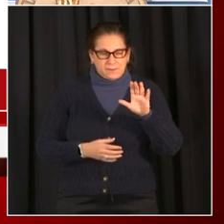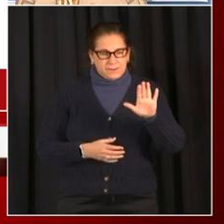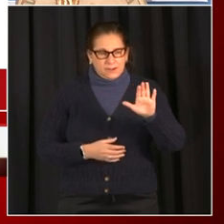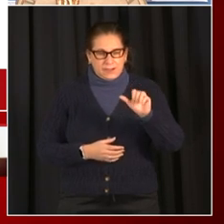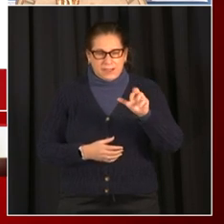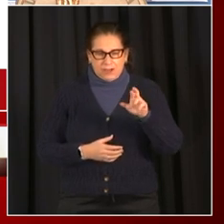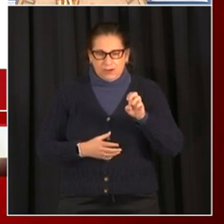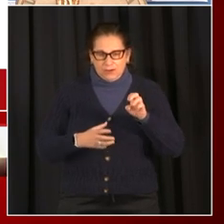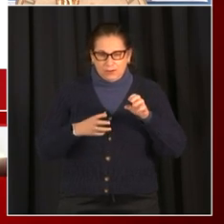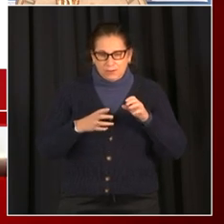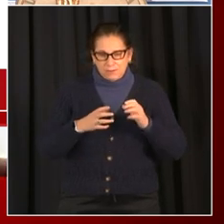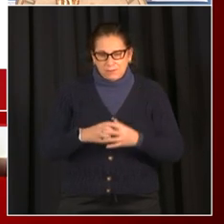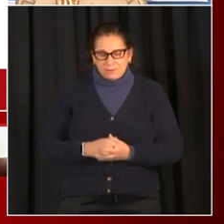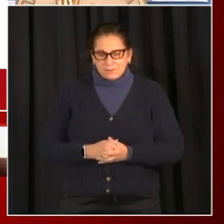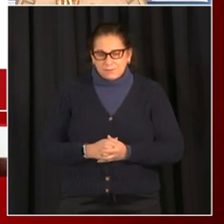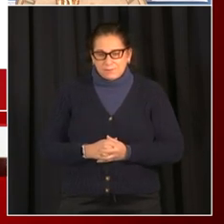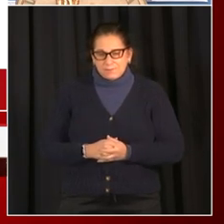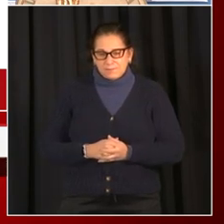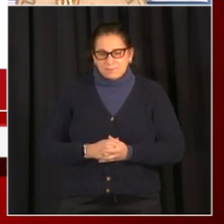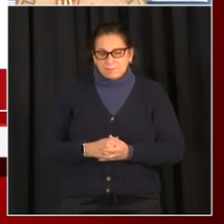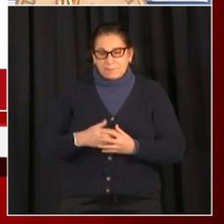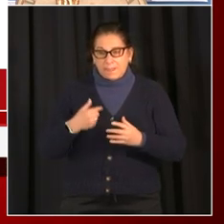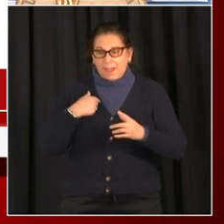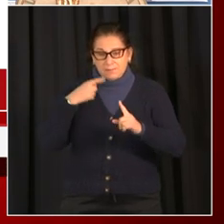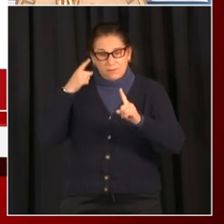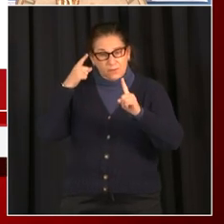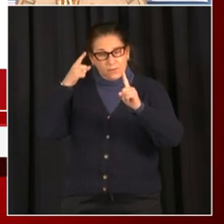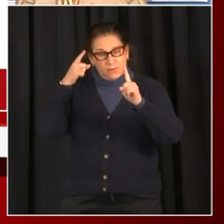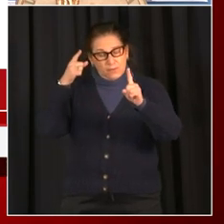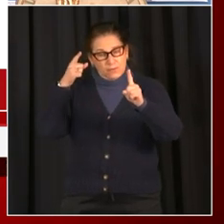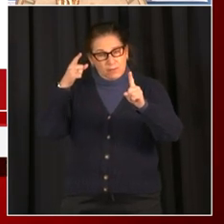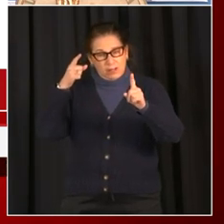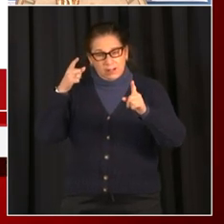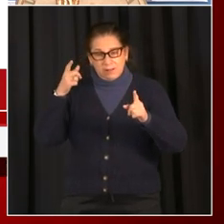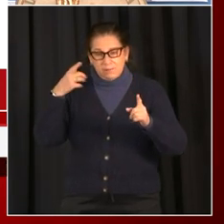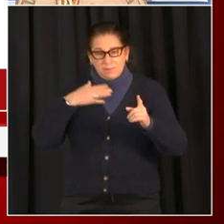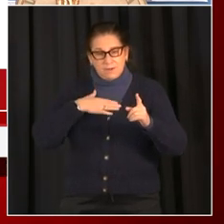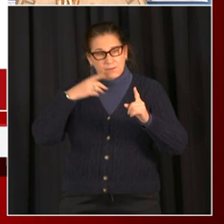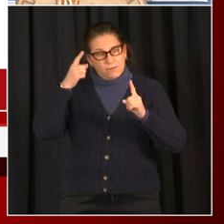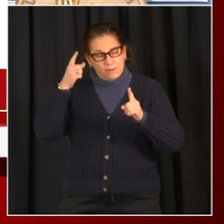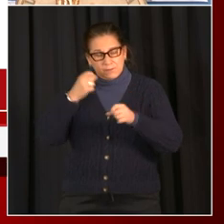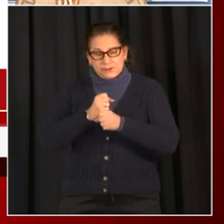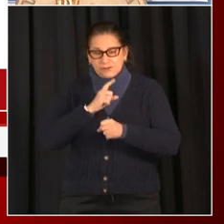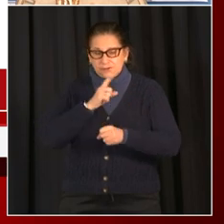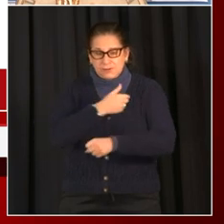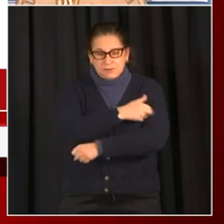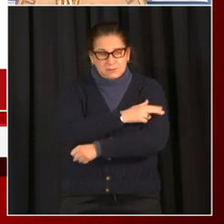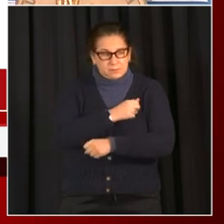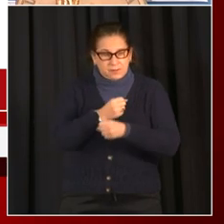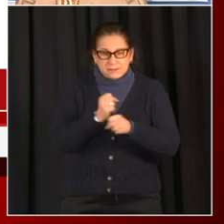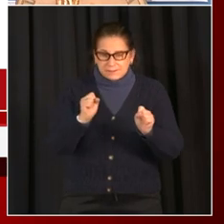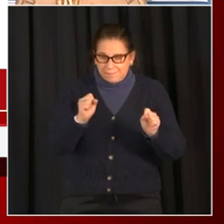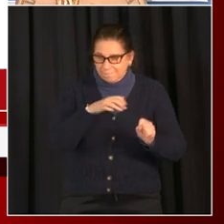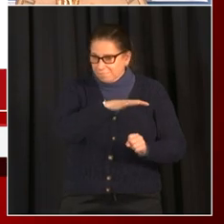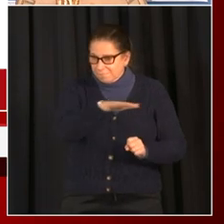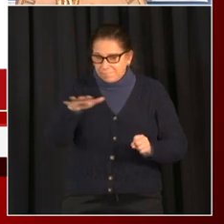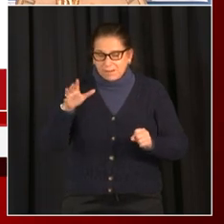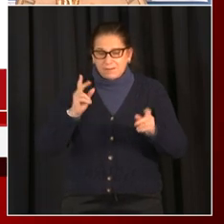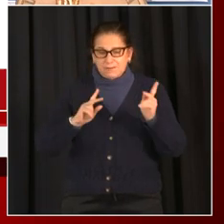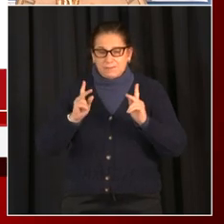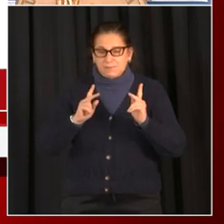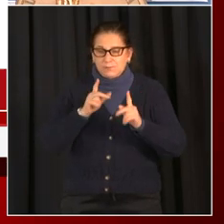activities, we're really aiming to make sure that our hospitals can handle people who